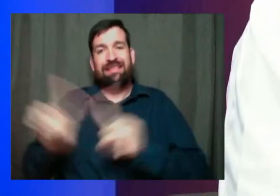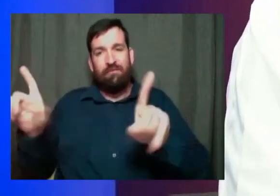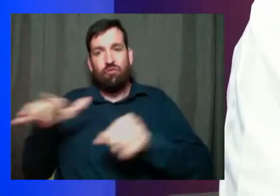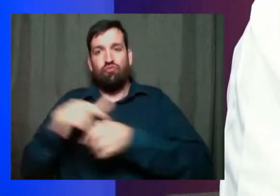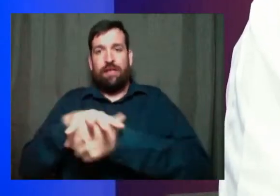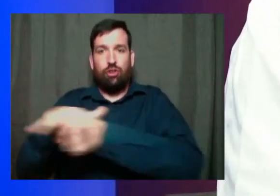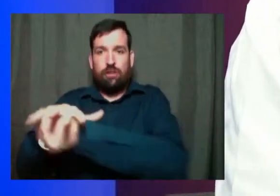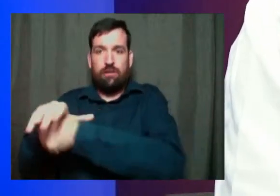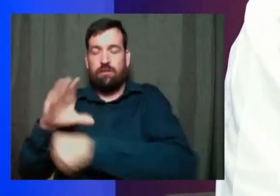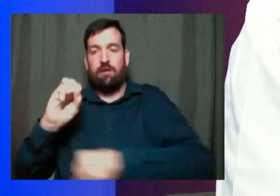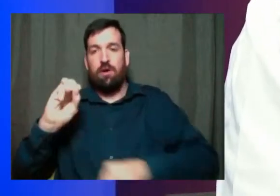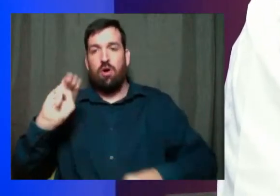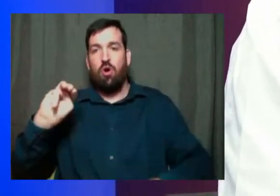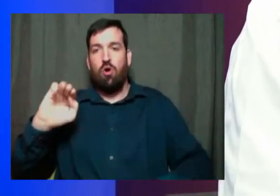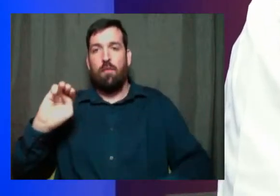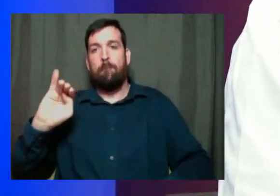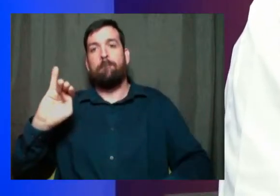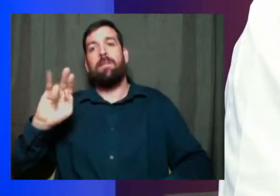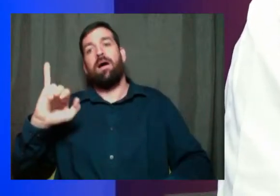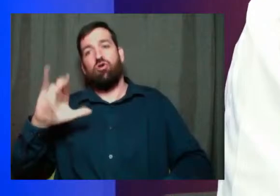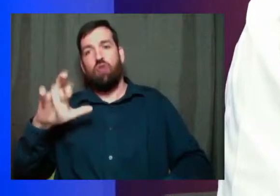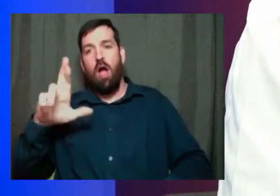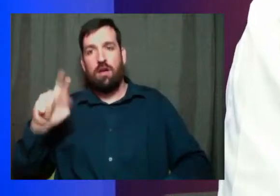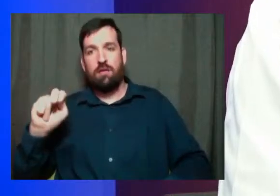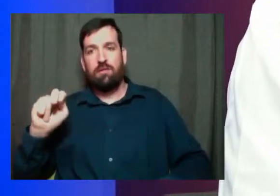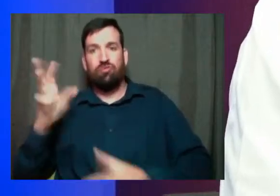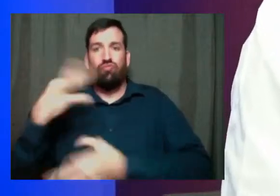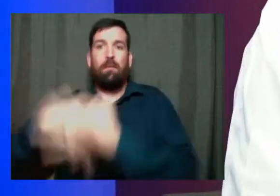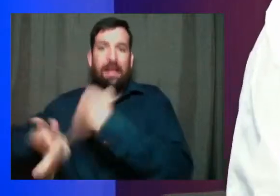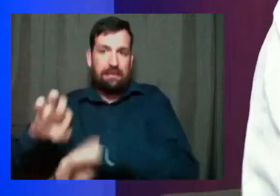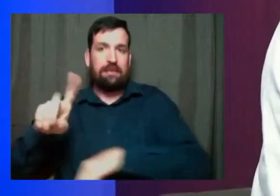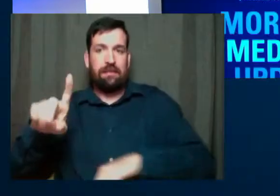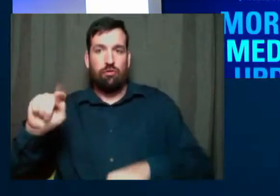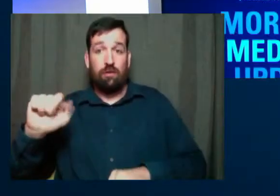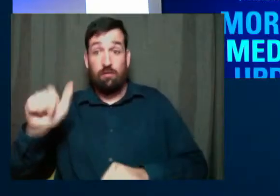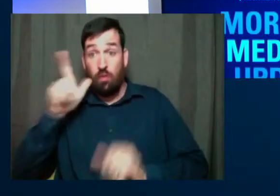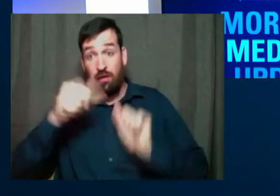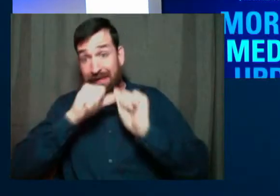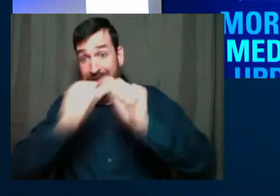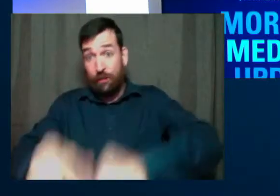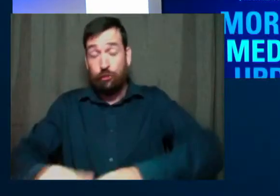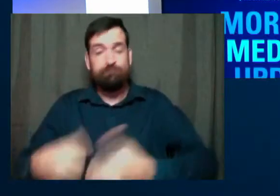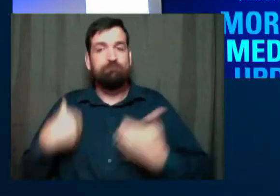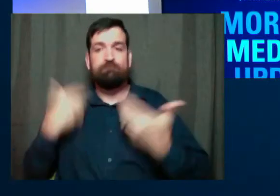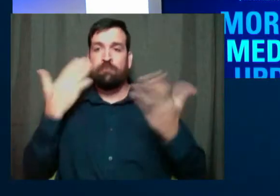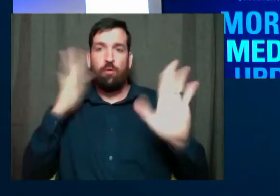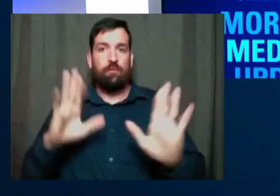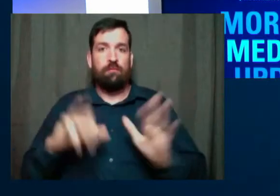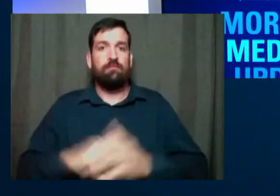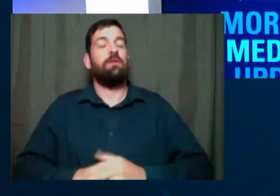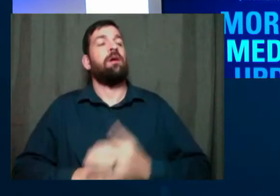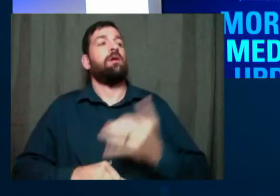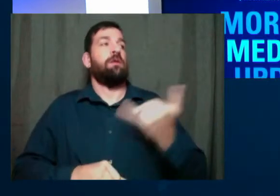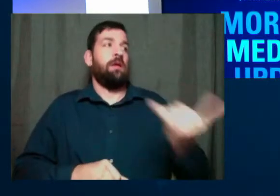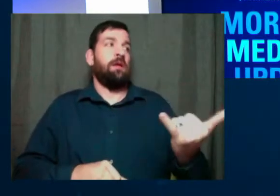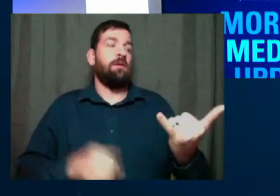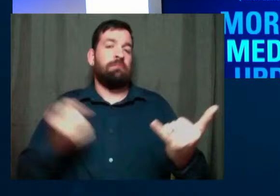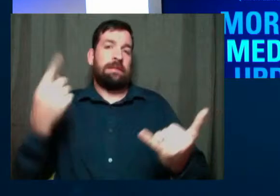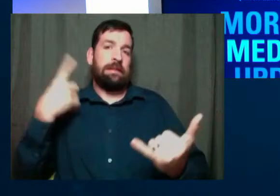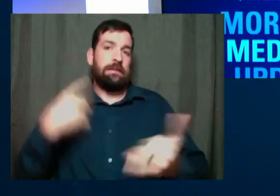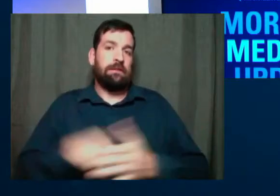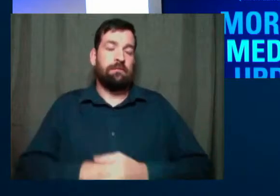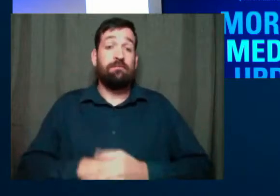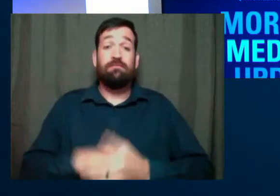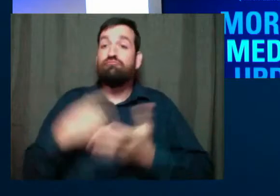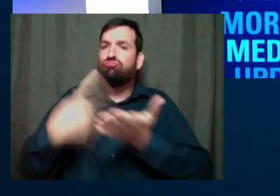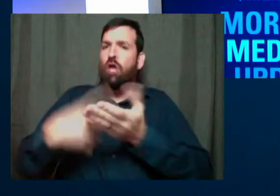Omicron is displacing. Whether or not that will continue to go, we don't know yet. Okay, now I understand. Well, So it we makes break sense, it right? down If we into talk about these football, it